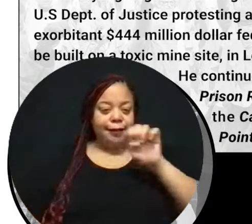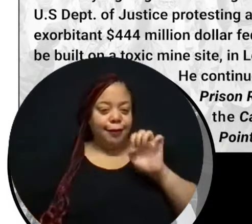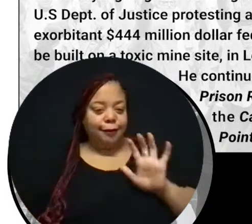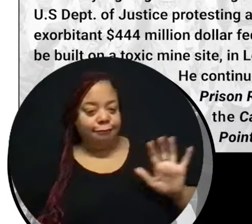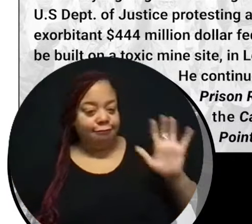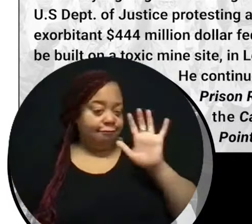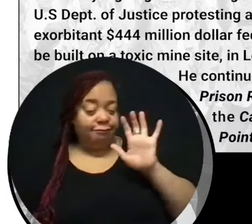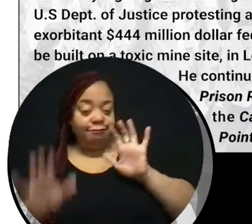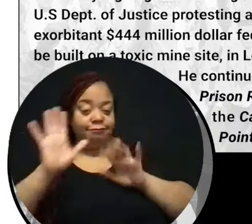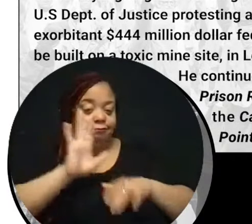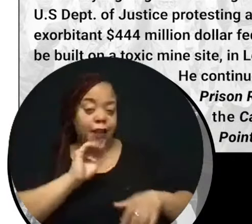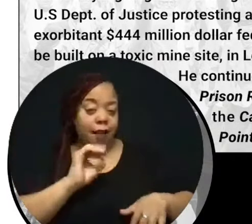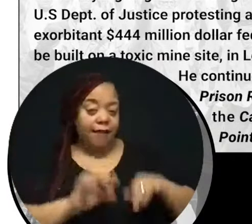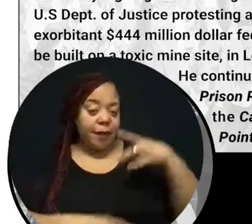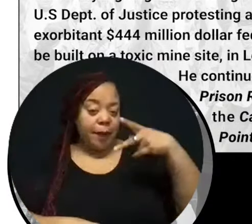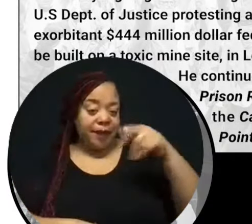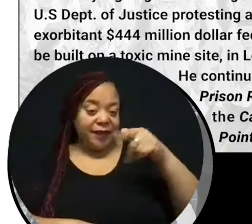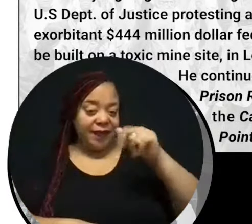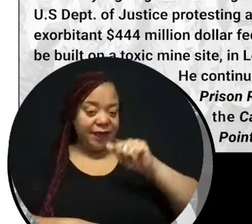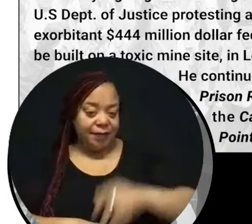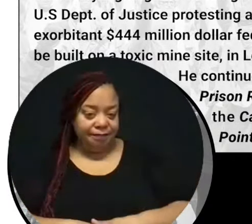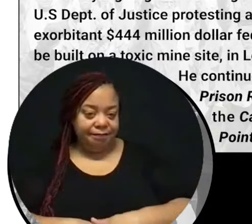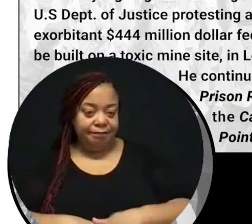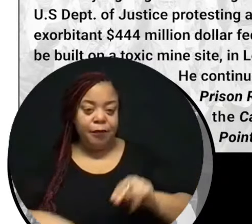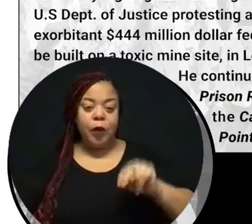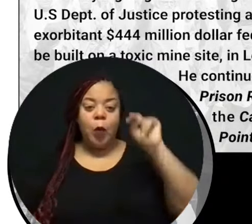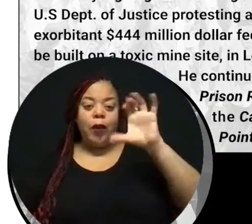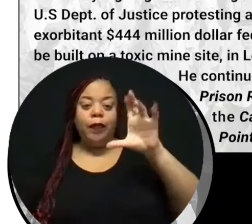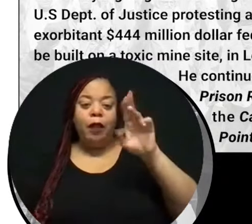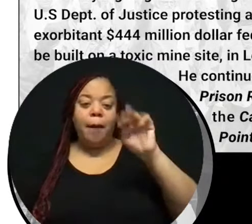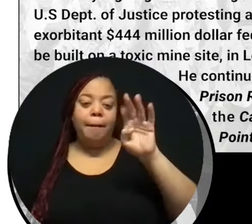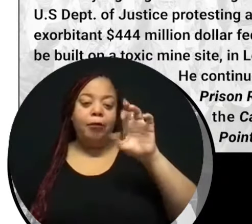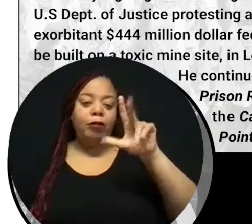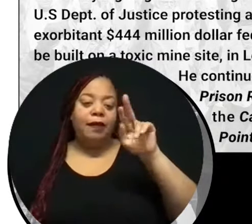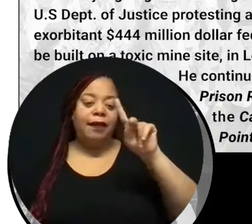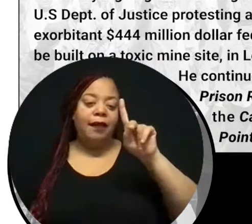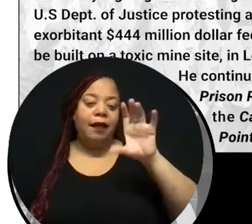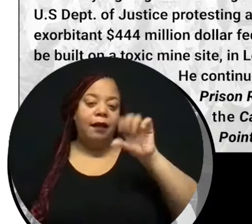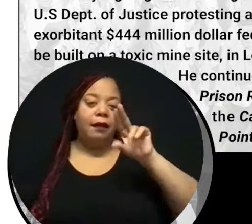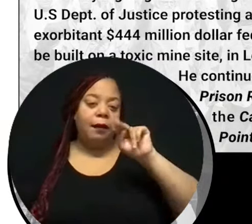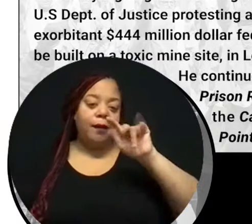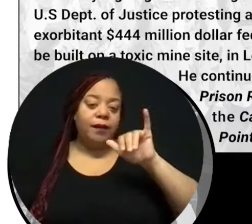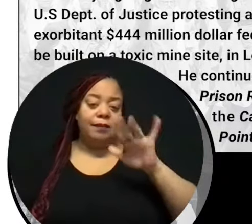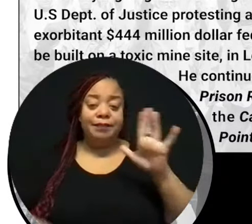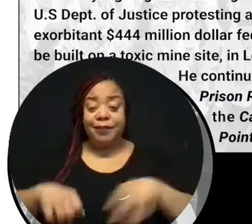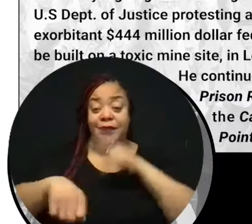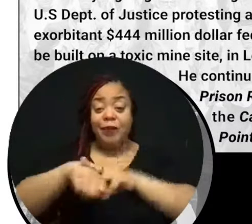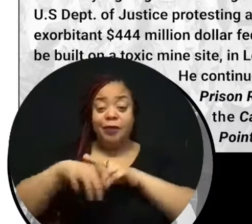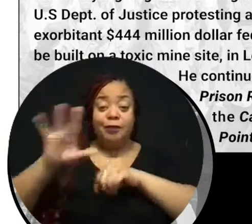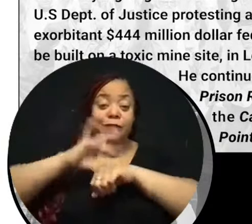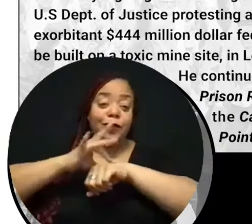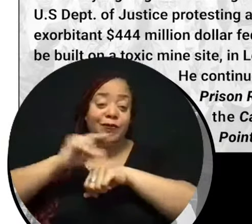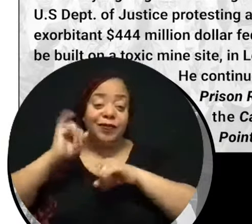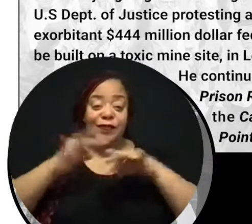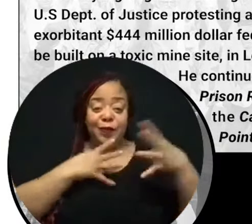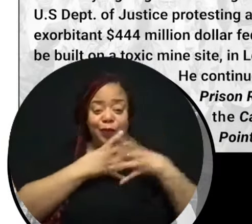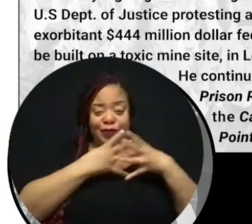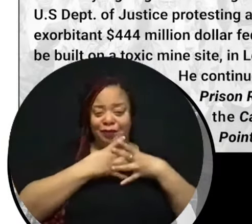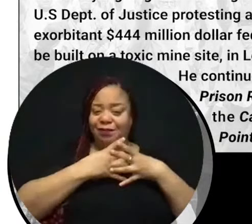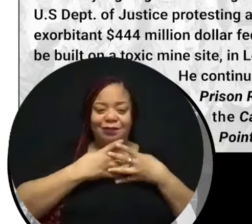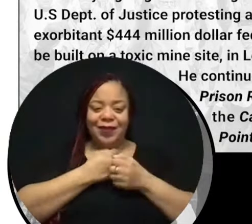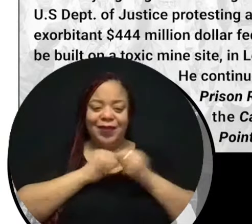inside and surrounding it in ways affecting our overall health and health